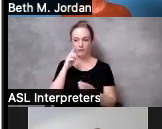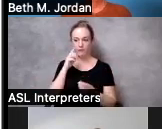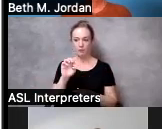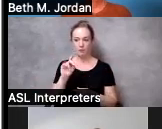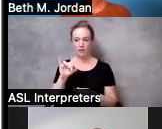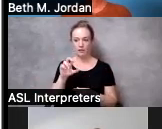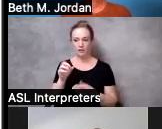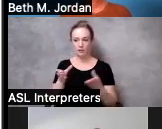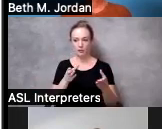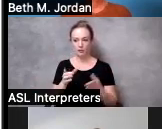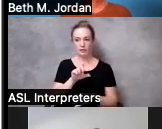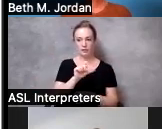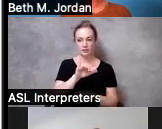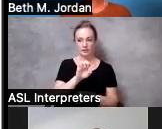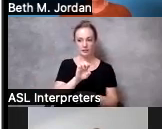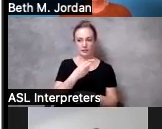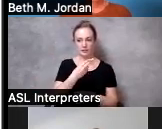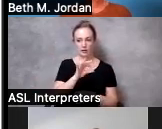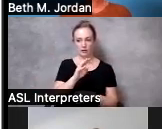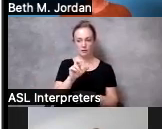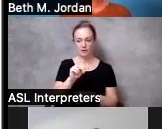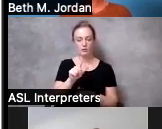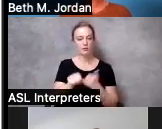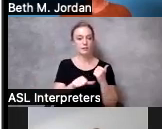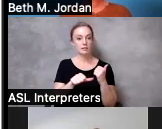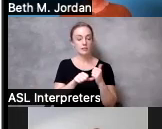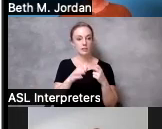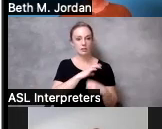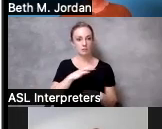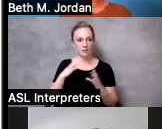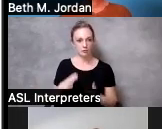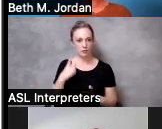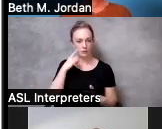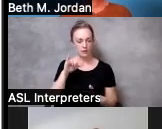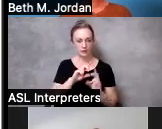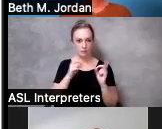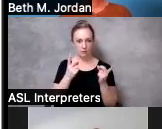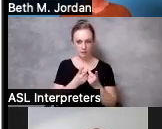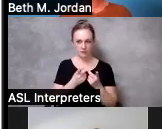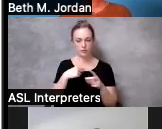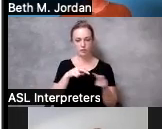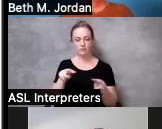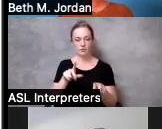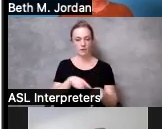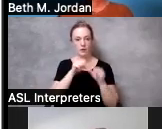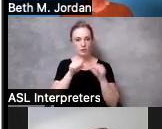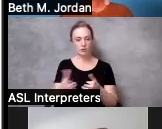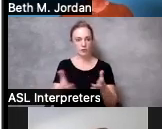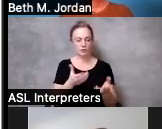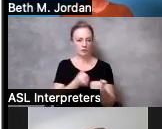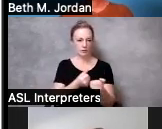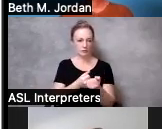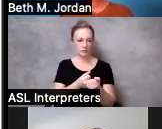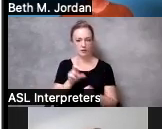Leslie Hoffman is a Deputy Commissioner for the department with oversight to the Division of Long-Term Services and Supports, the Division of Quality